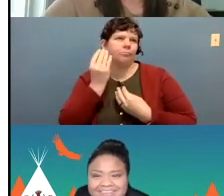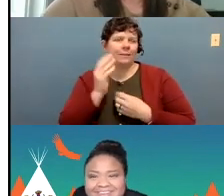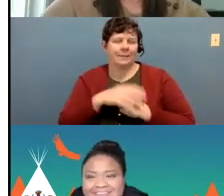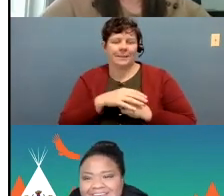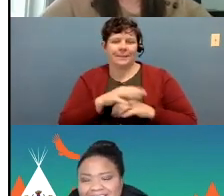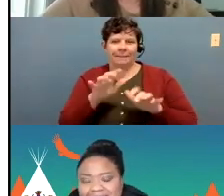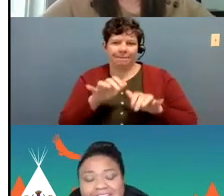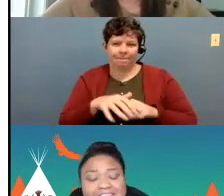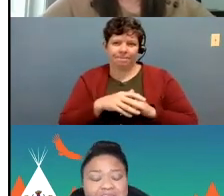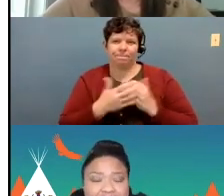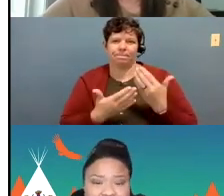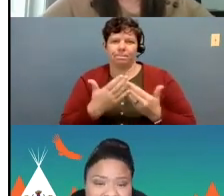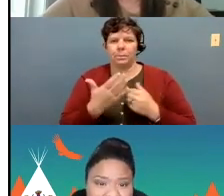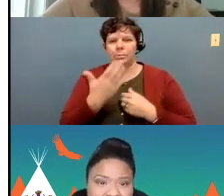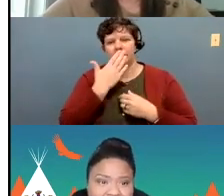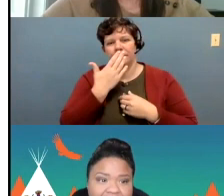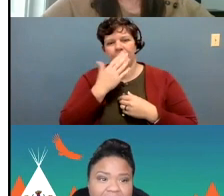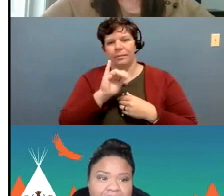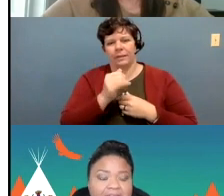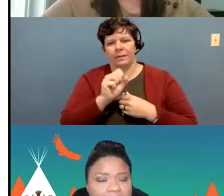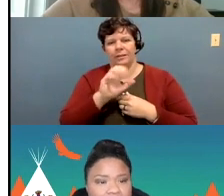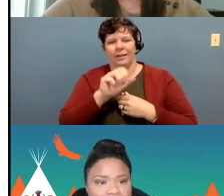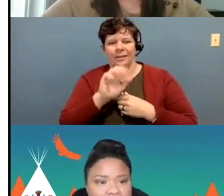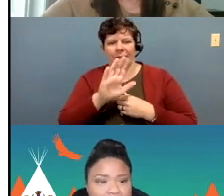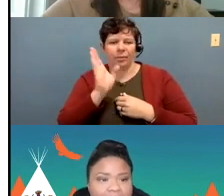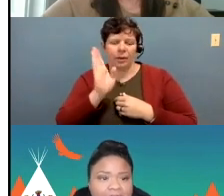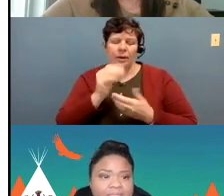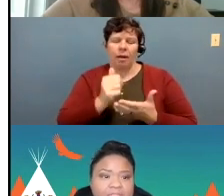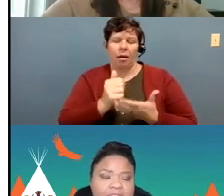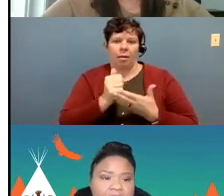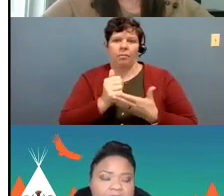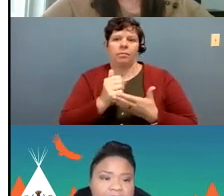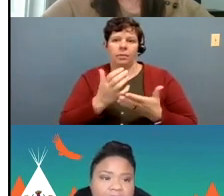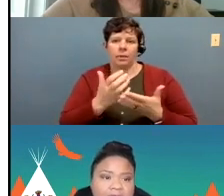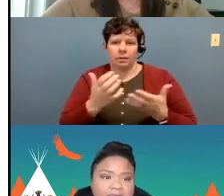it. Thank you for your presentation. That was very helpful.